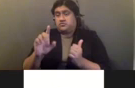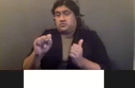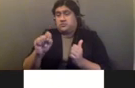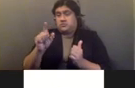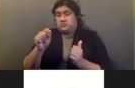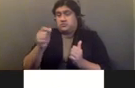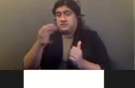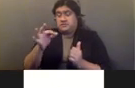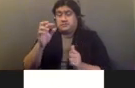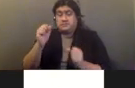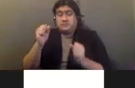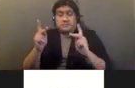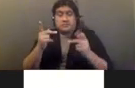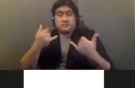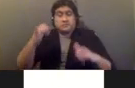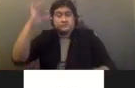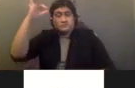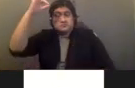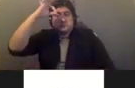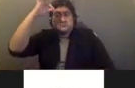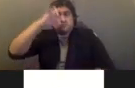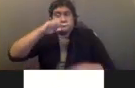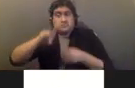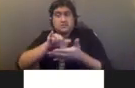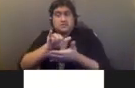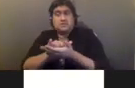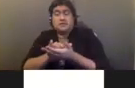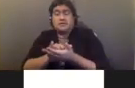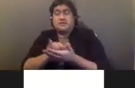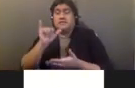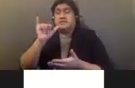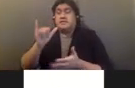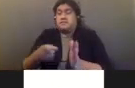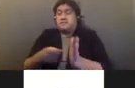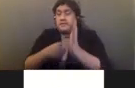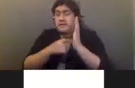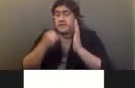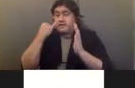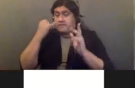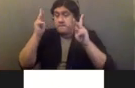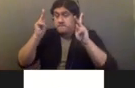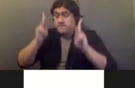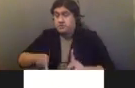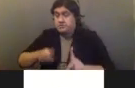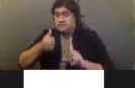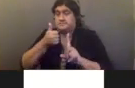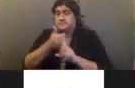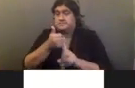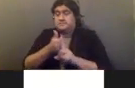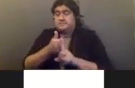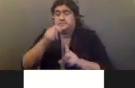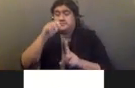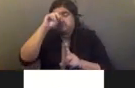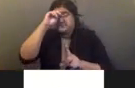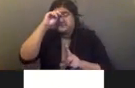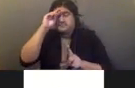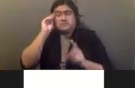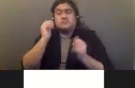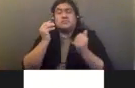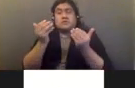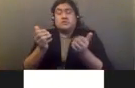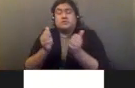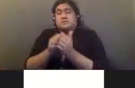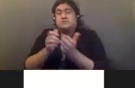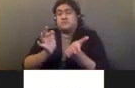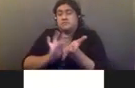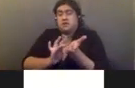still not aware of, that mandates that if a person is going to have medical treatment that will